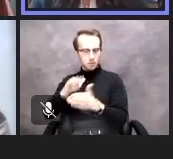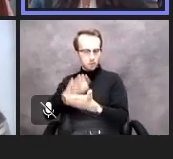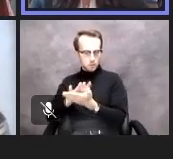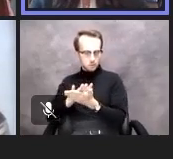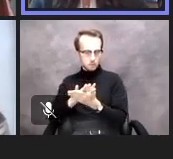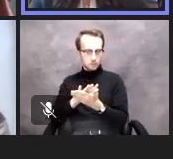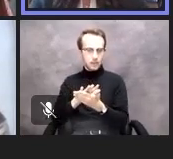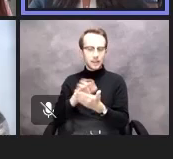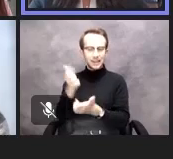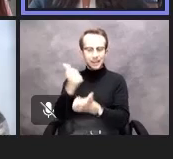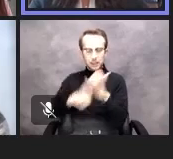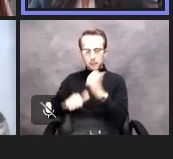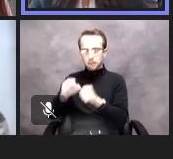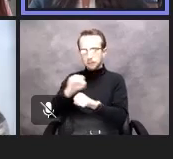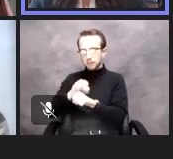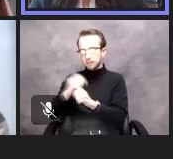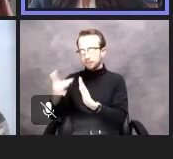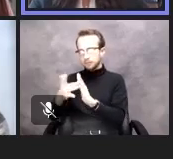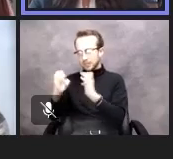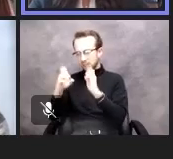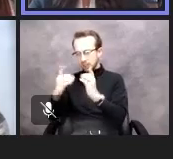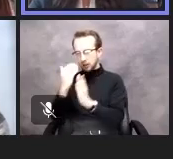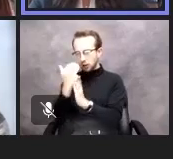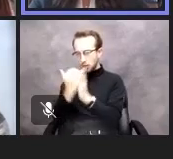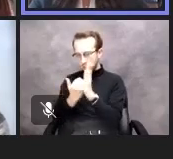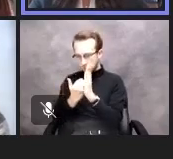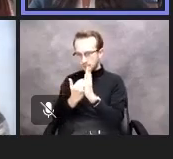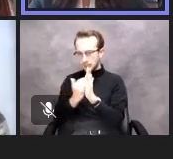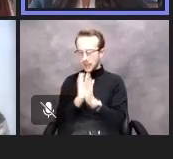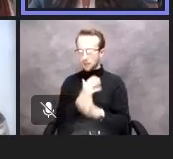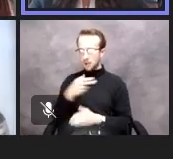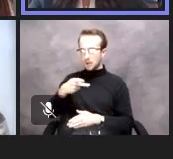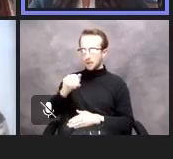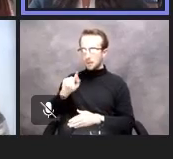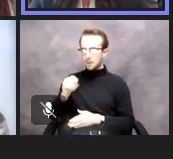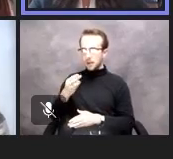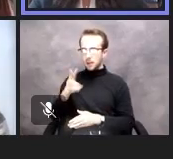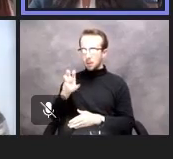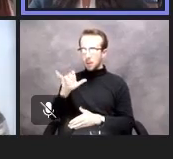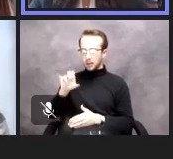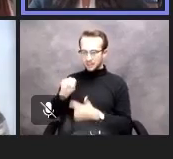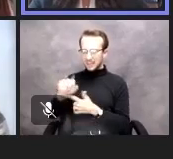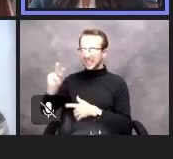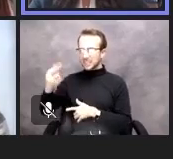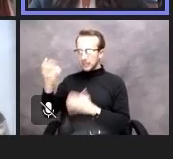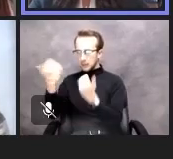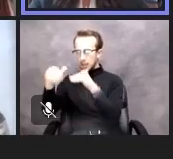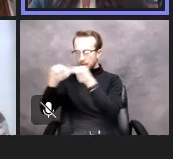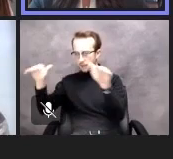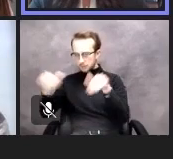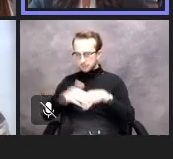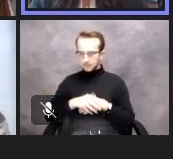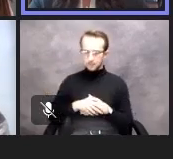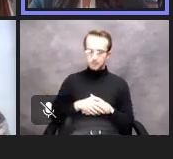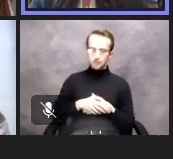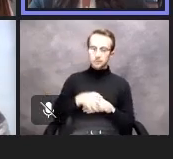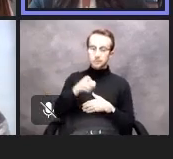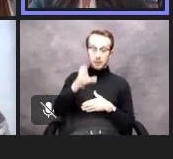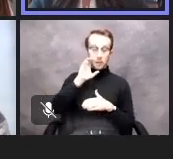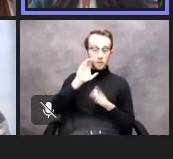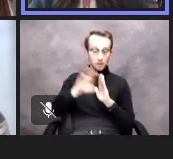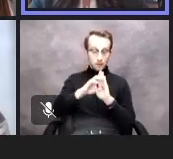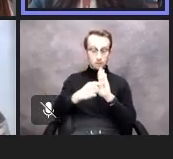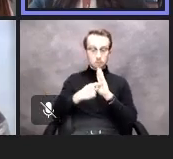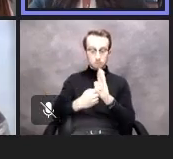each of our career and technical education courses and pathways at the secondary level. So this graphic also shows some intent